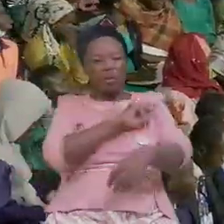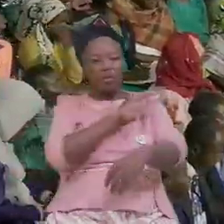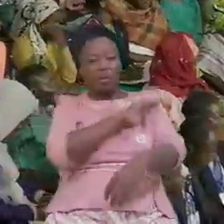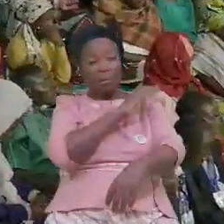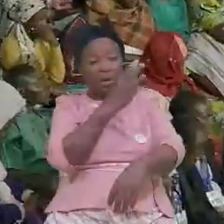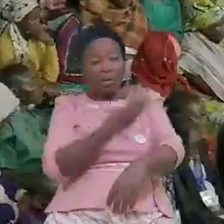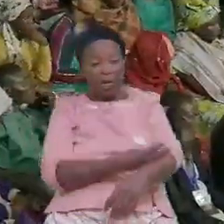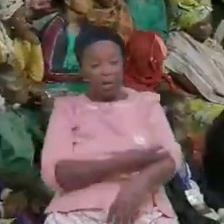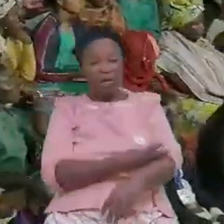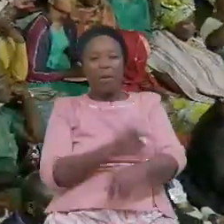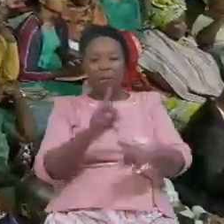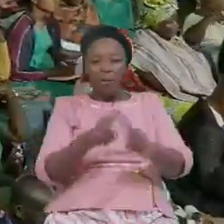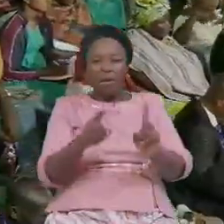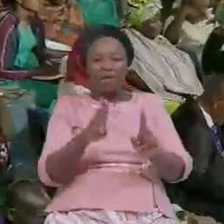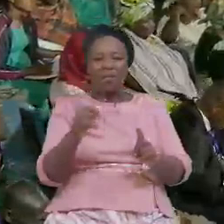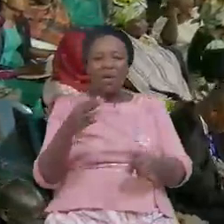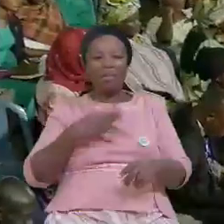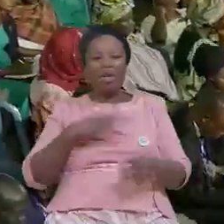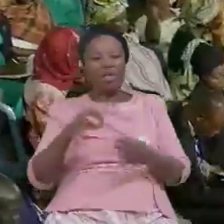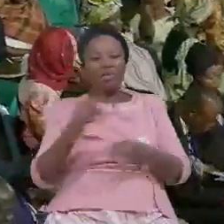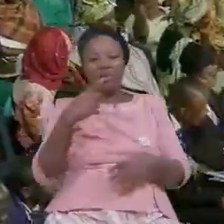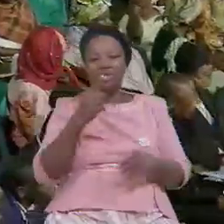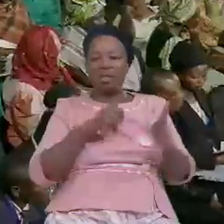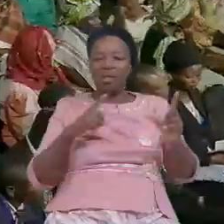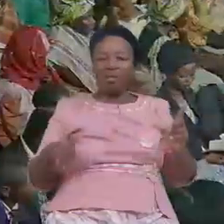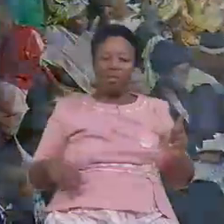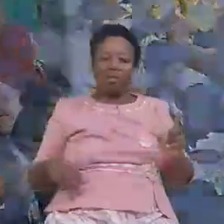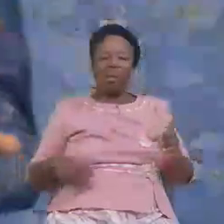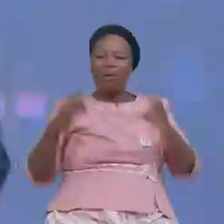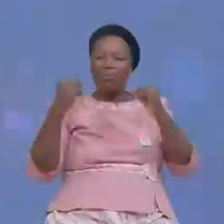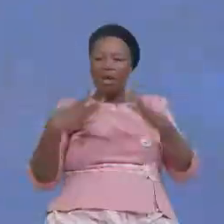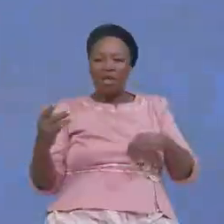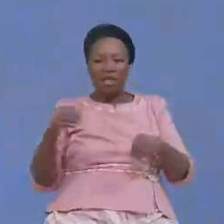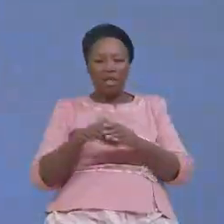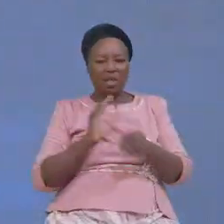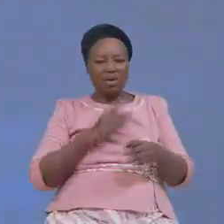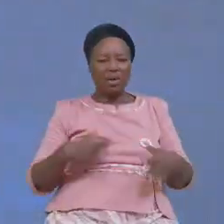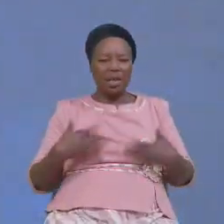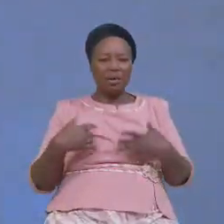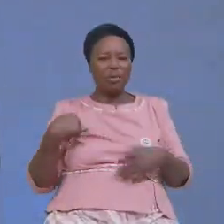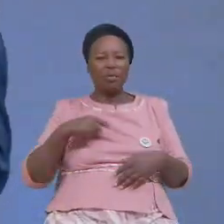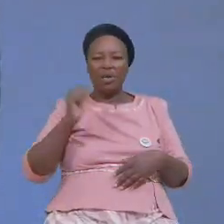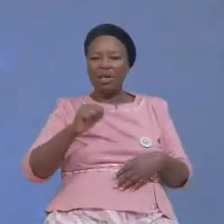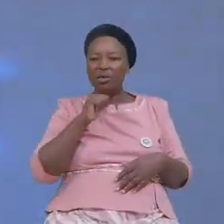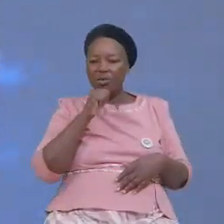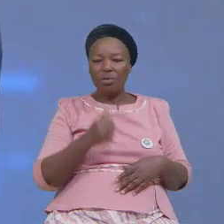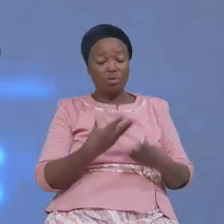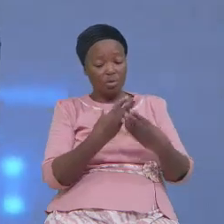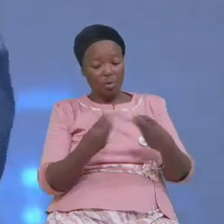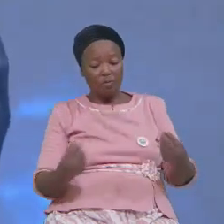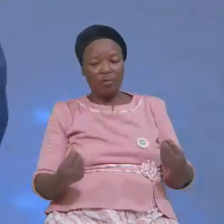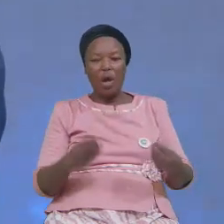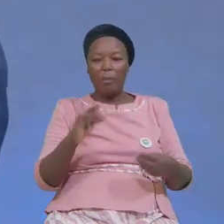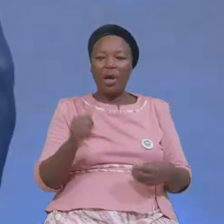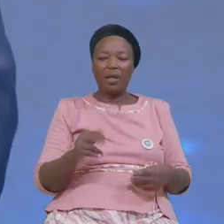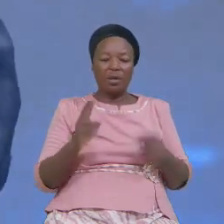Spirit, says the Lord. Many things in our lives we cannot resolve by human